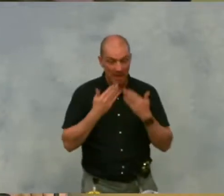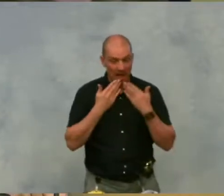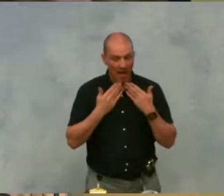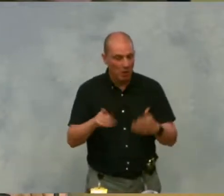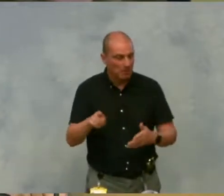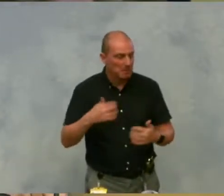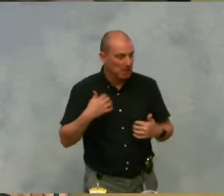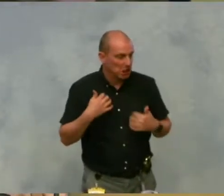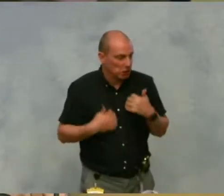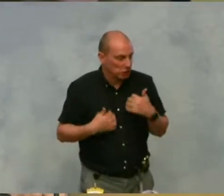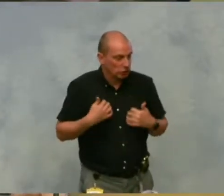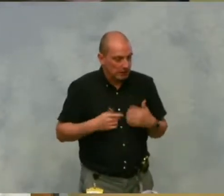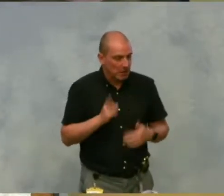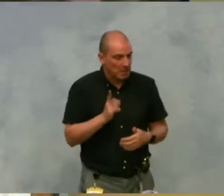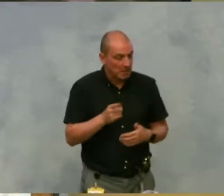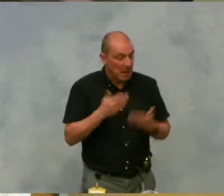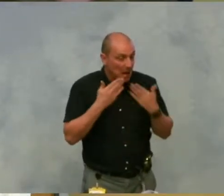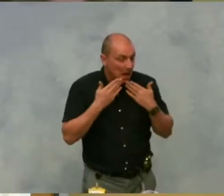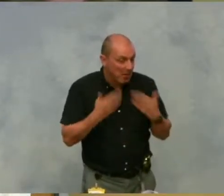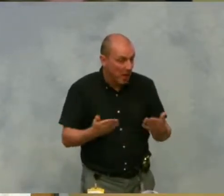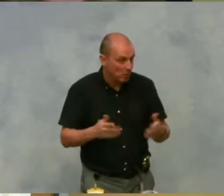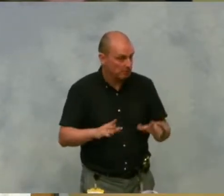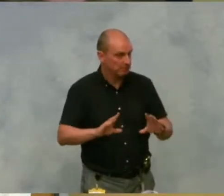in. So thanks very much.